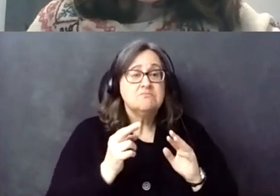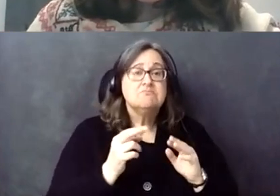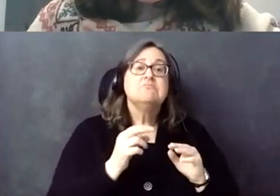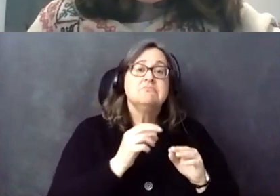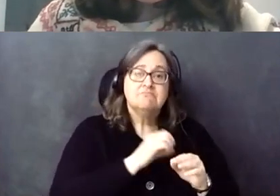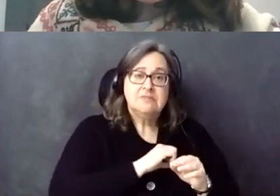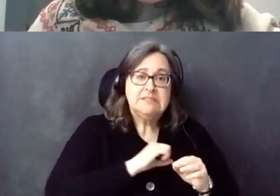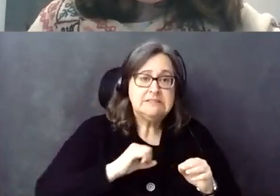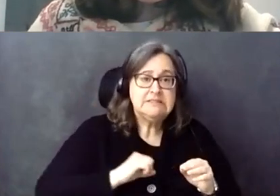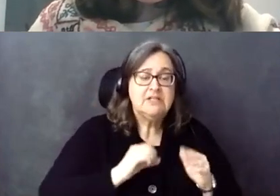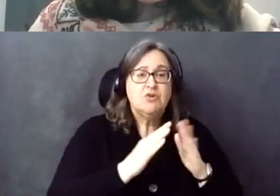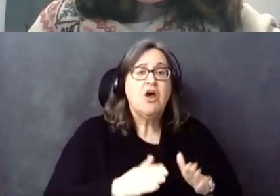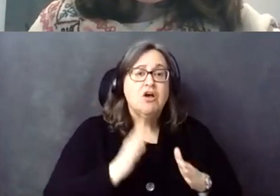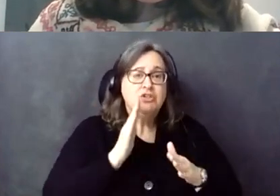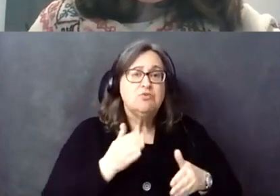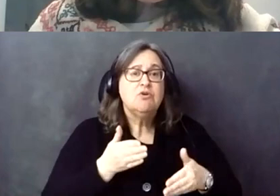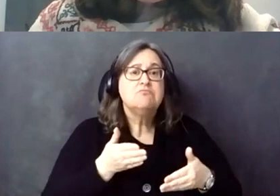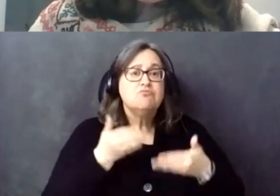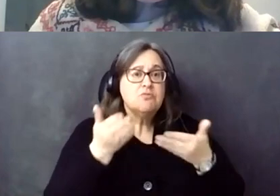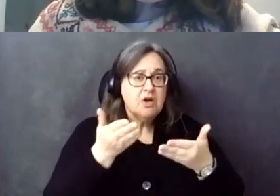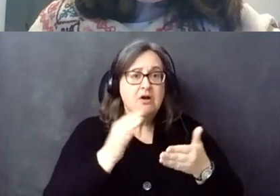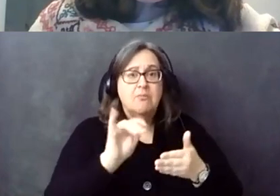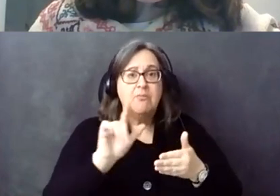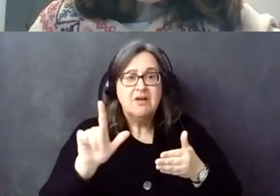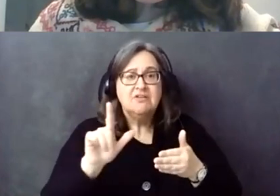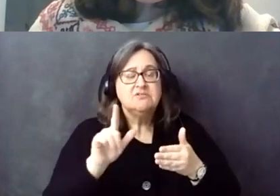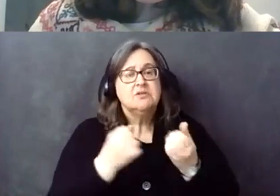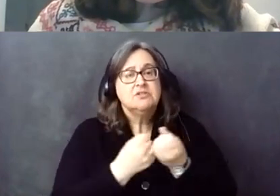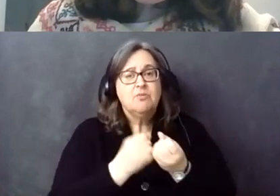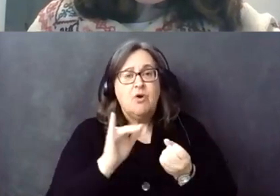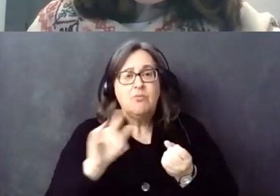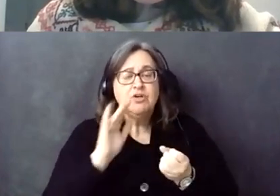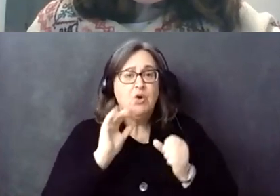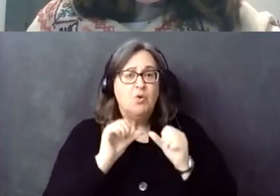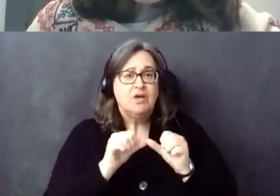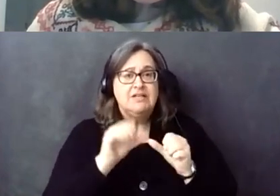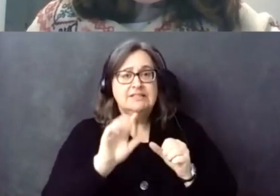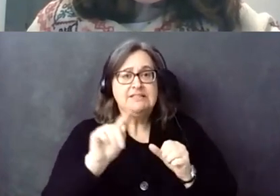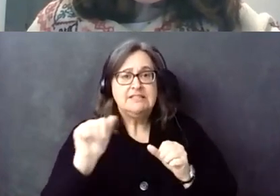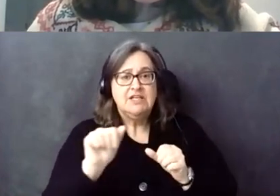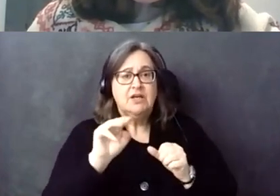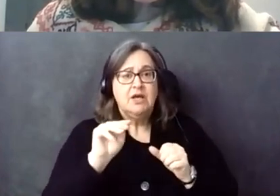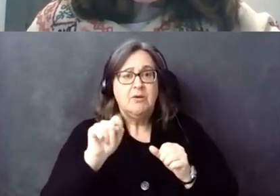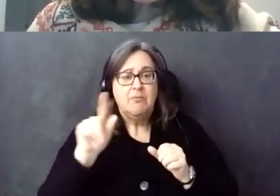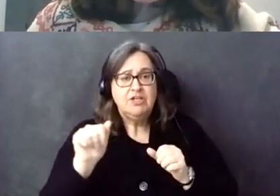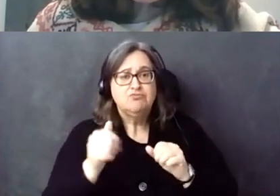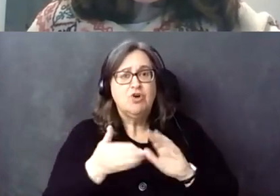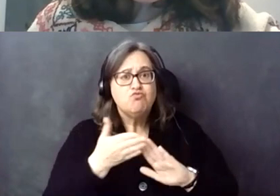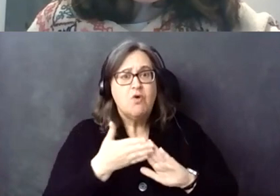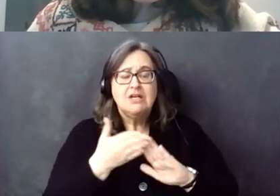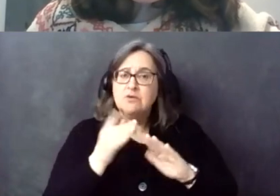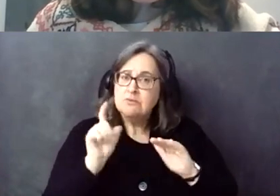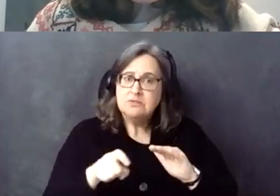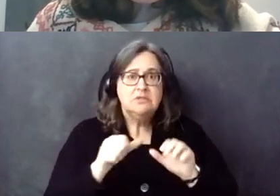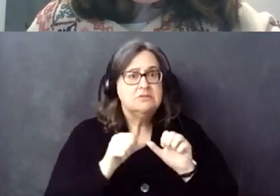to bring bills and support bills that keep both CTA and Metra running, because I